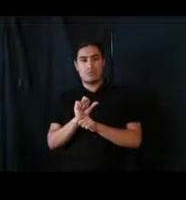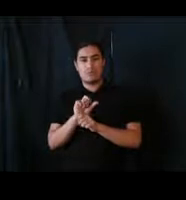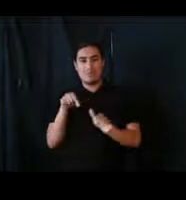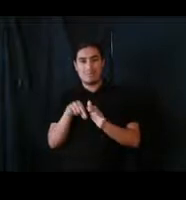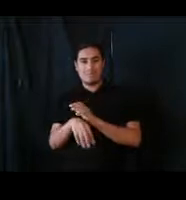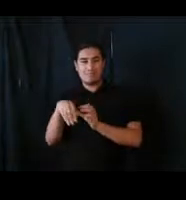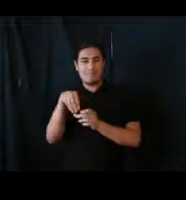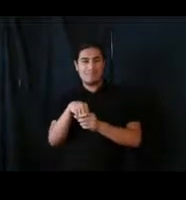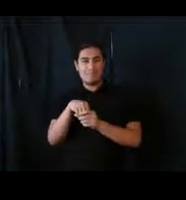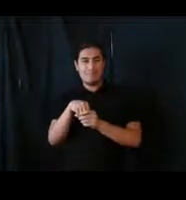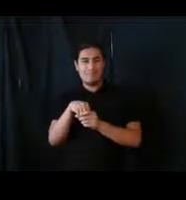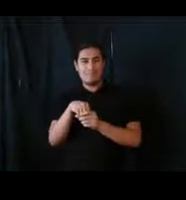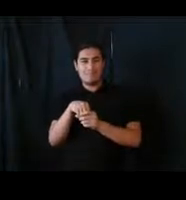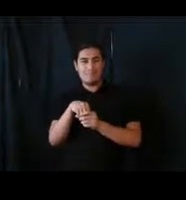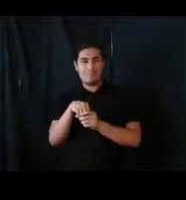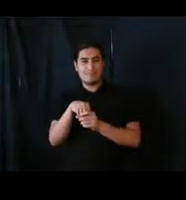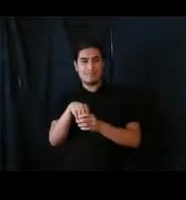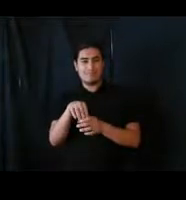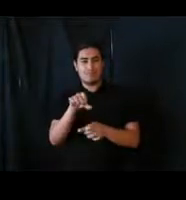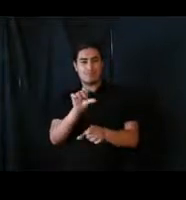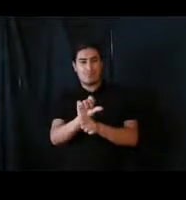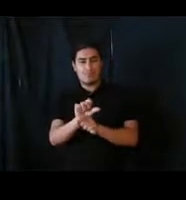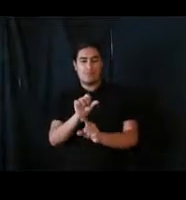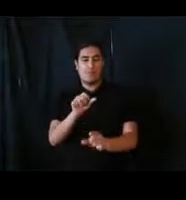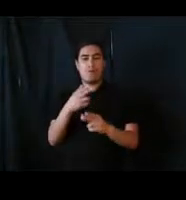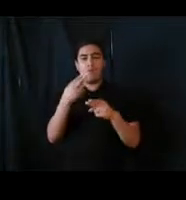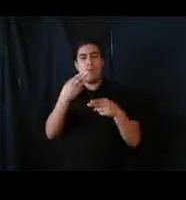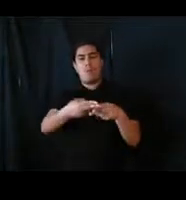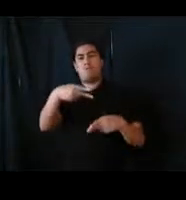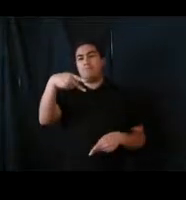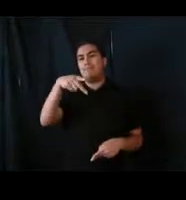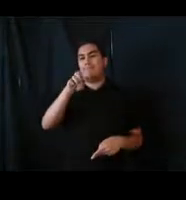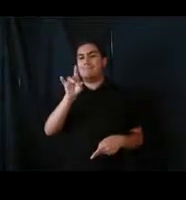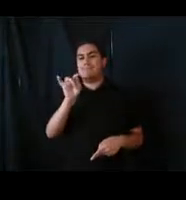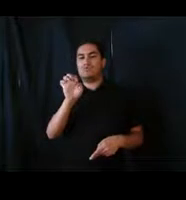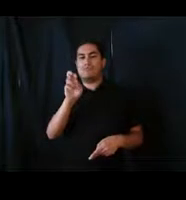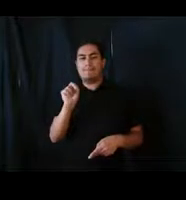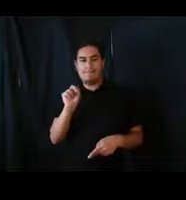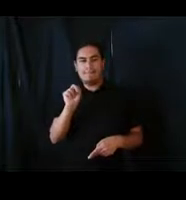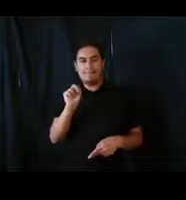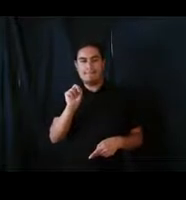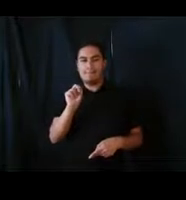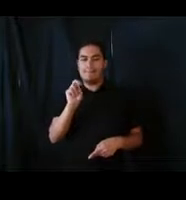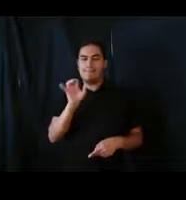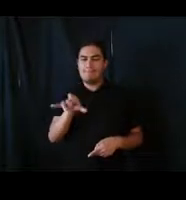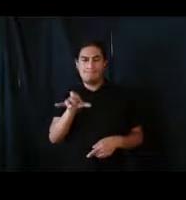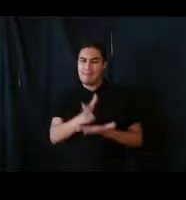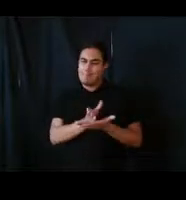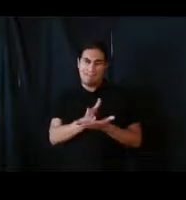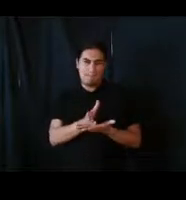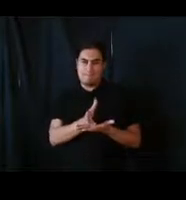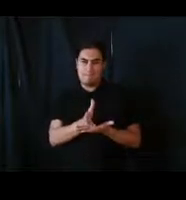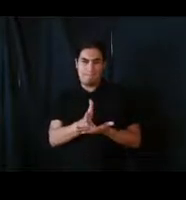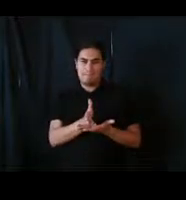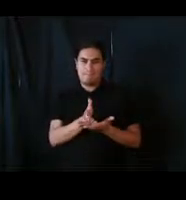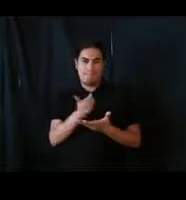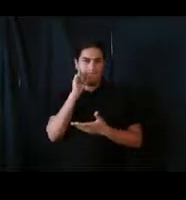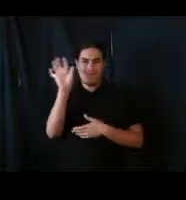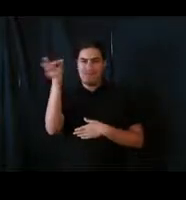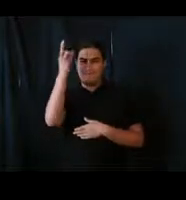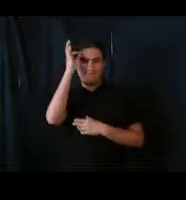those job sites as pedestrian with the federal highway administration that might help put a focus on the fact that